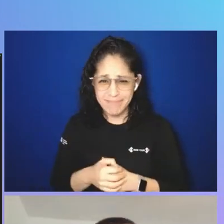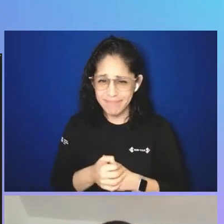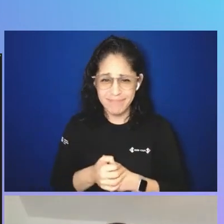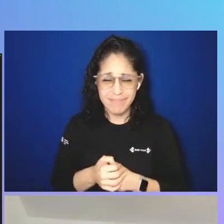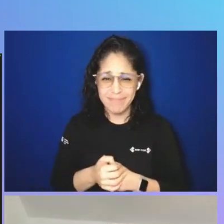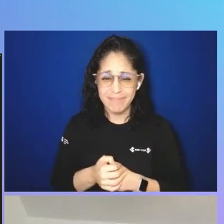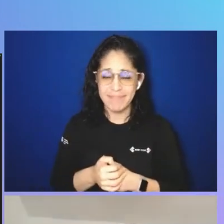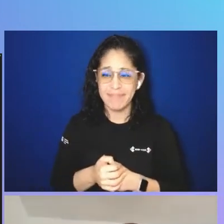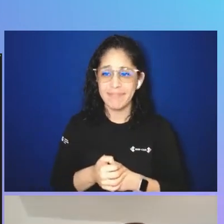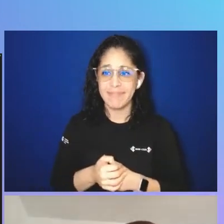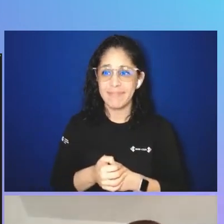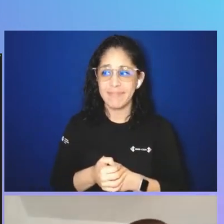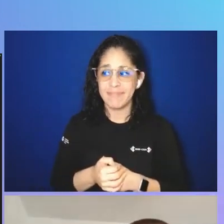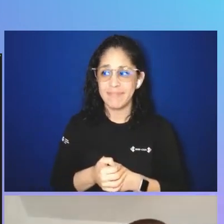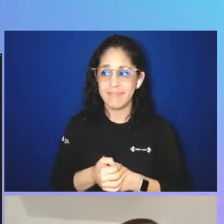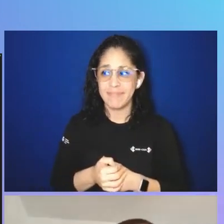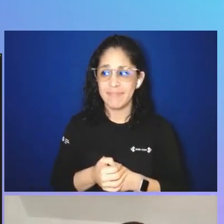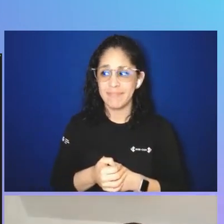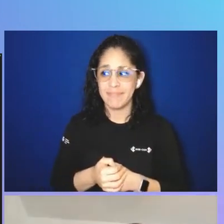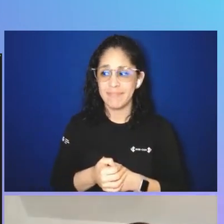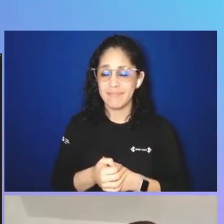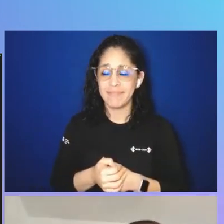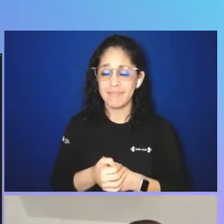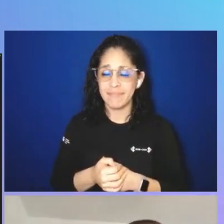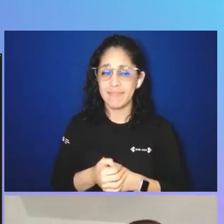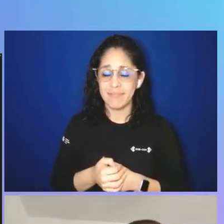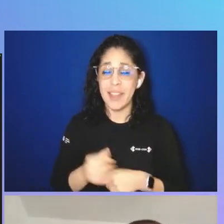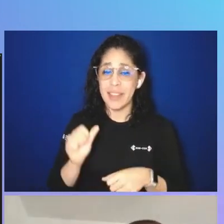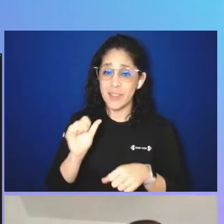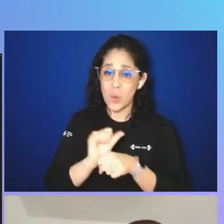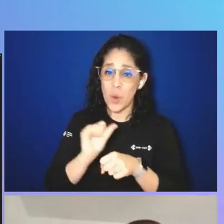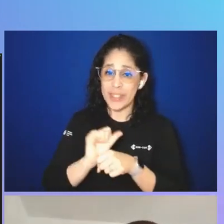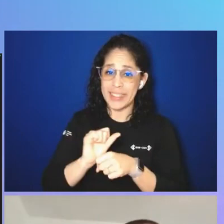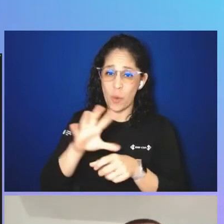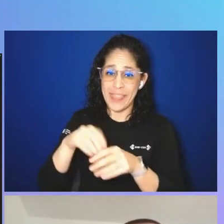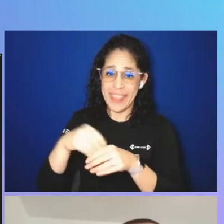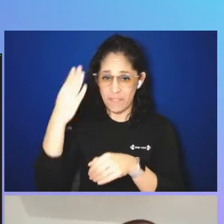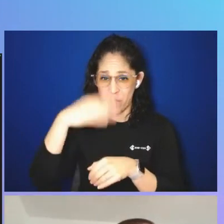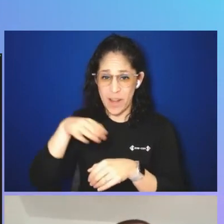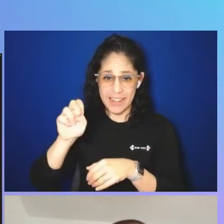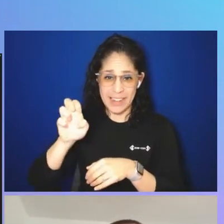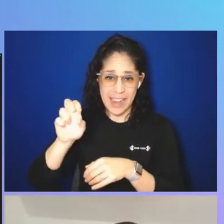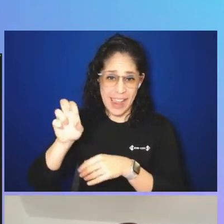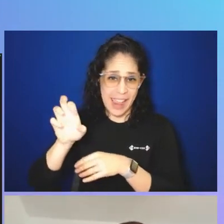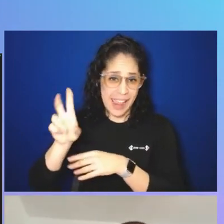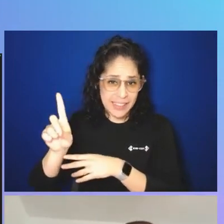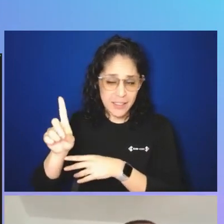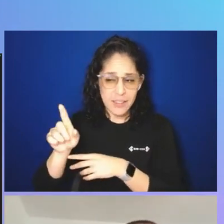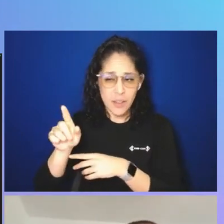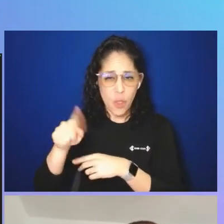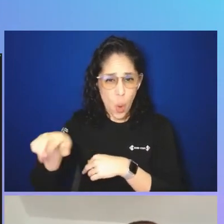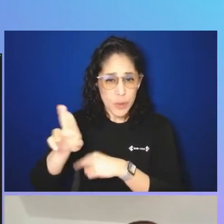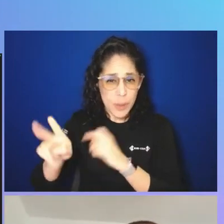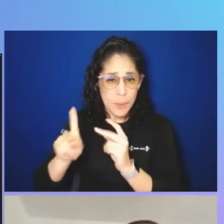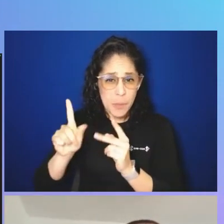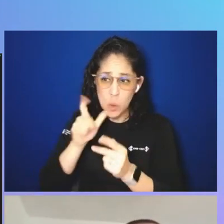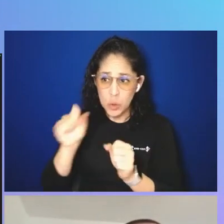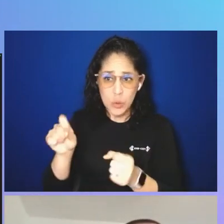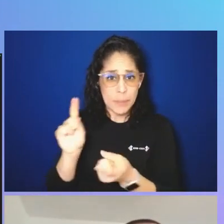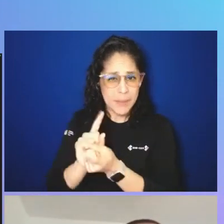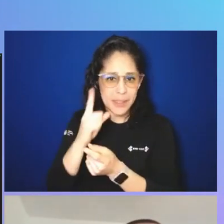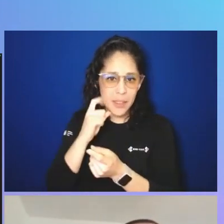obviously working within front-end, those are the kinds of people that you're likely to meet because they'll be your colleagues and